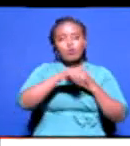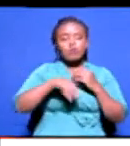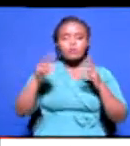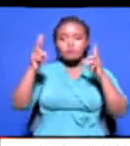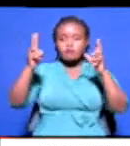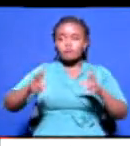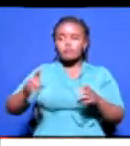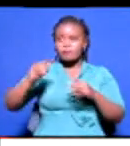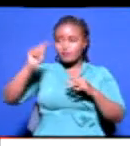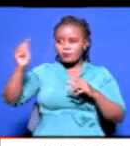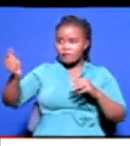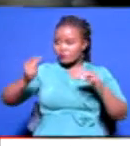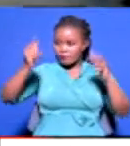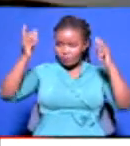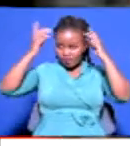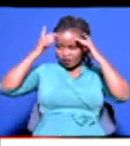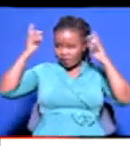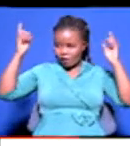back to you in studio.